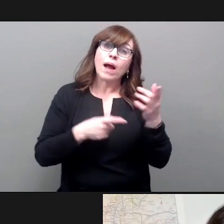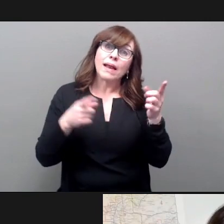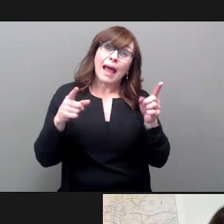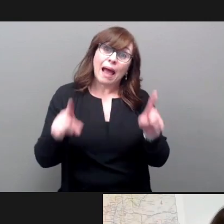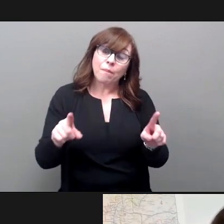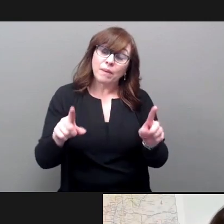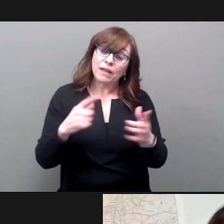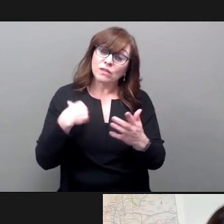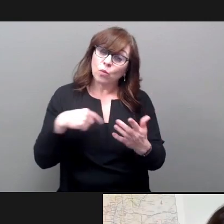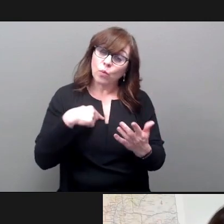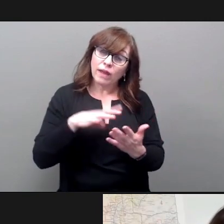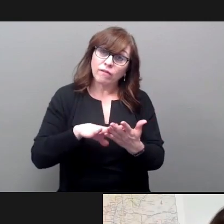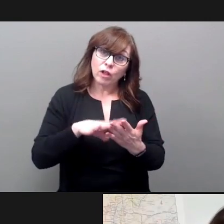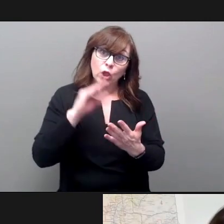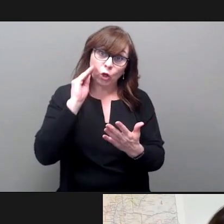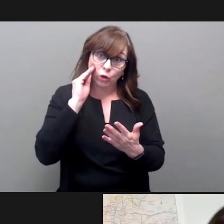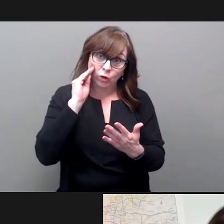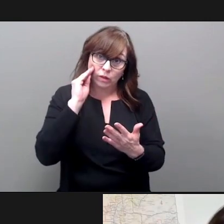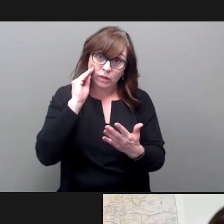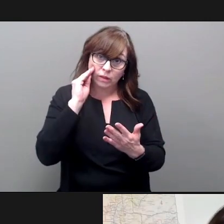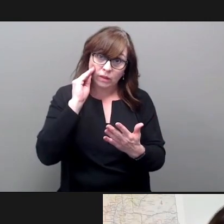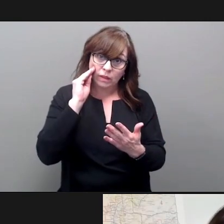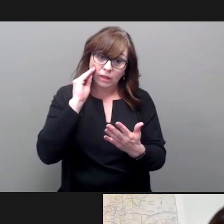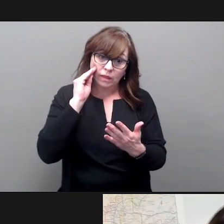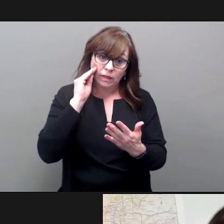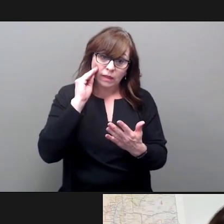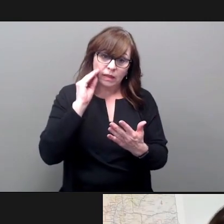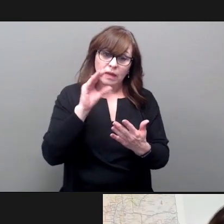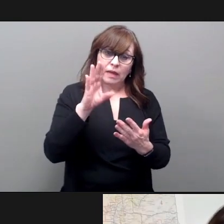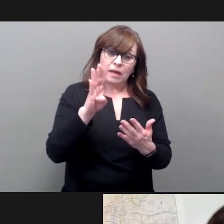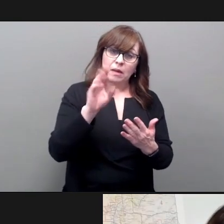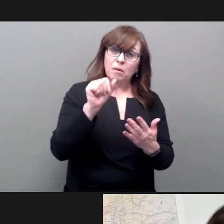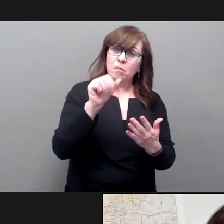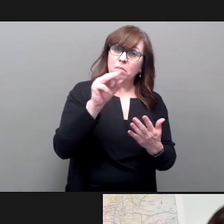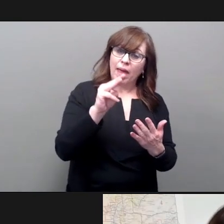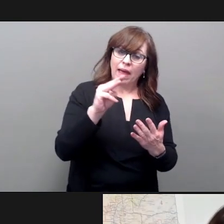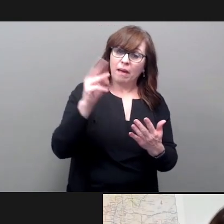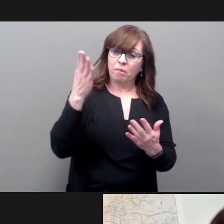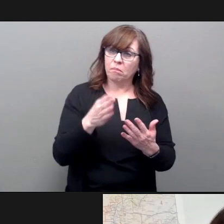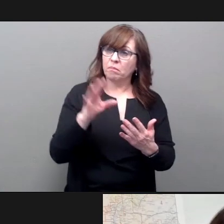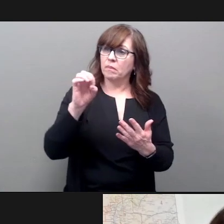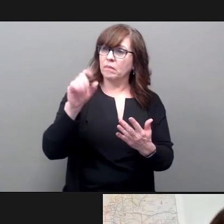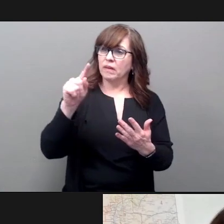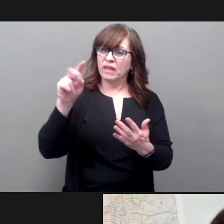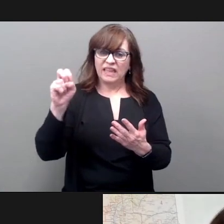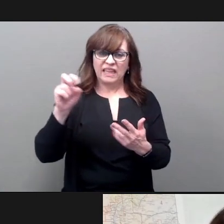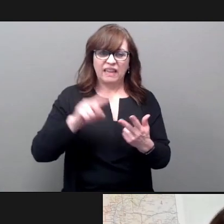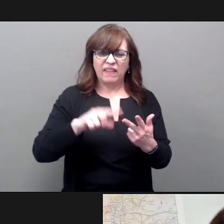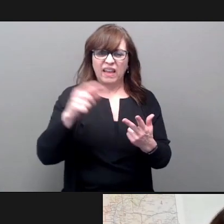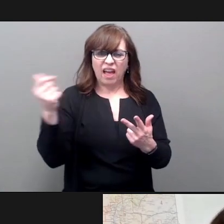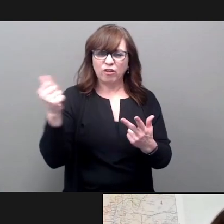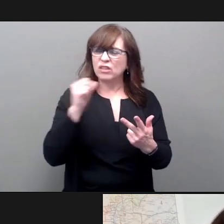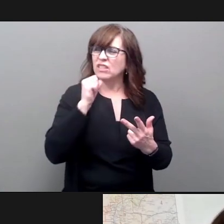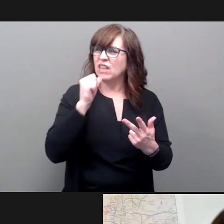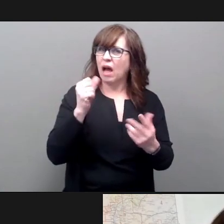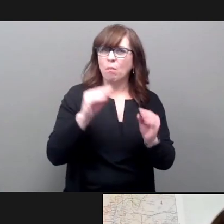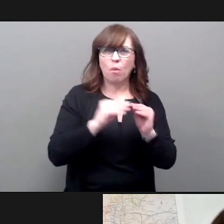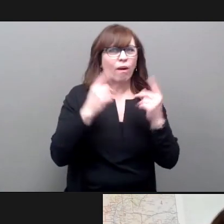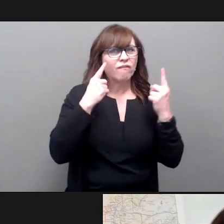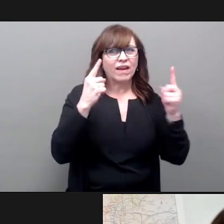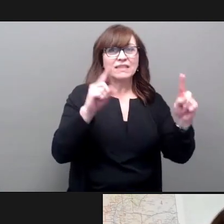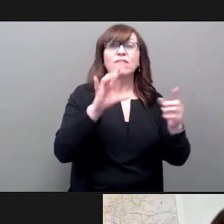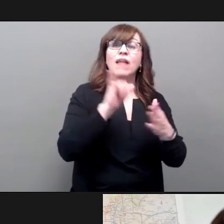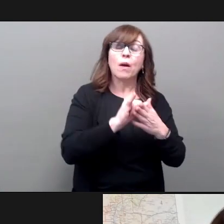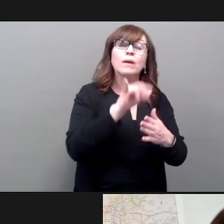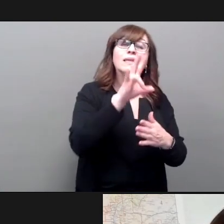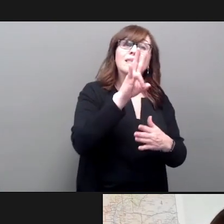I just mentioned, that Bamedi and Regeneron were no longer effective for Omicron. That was 75% of our